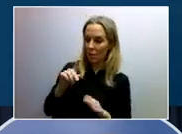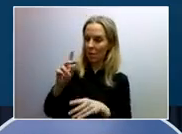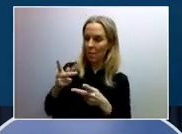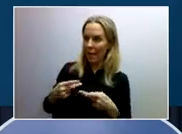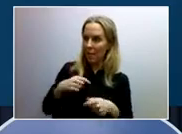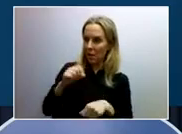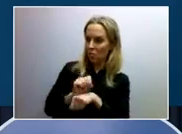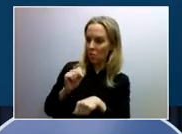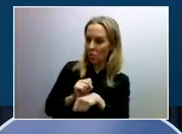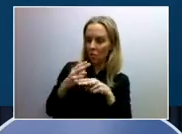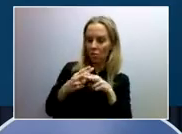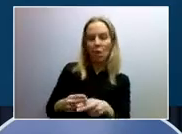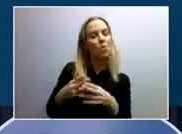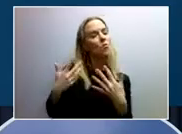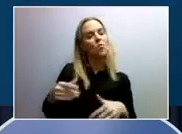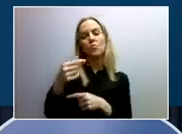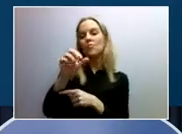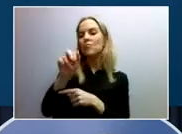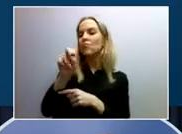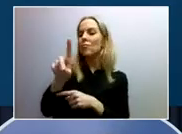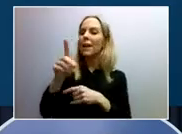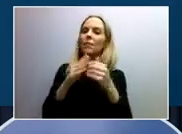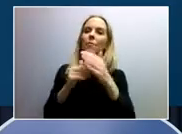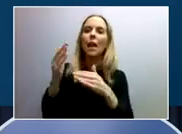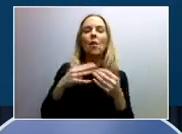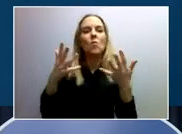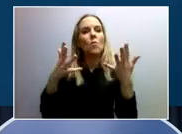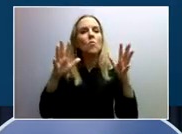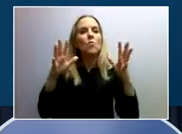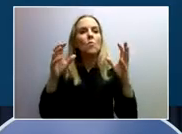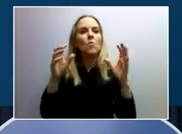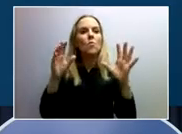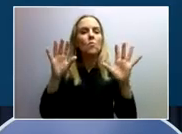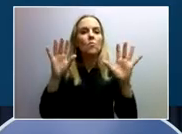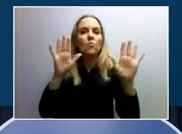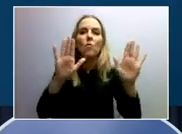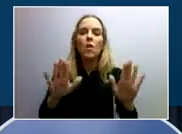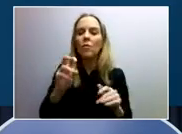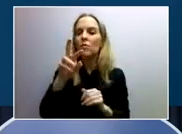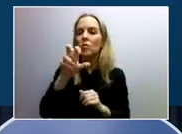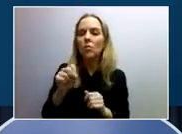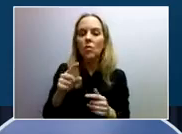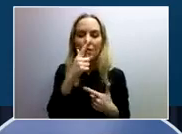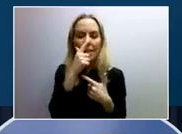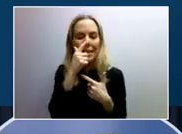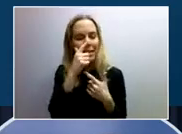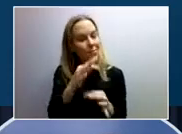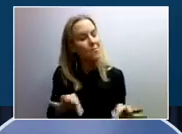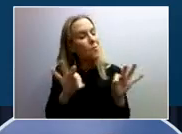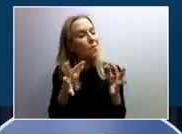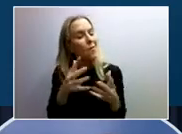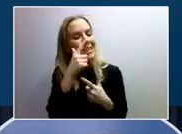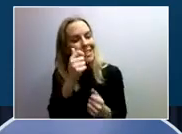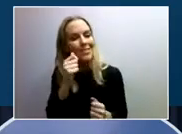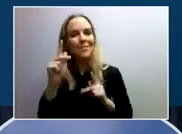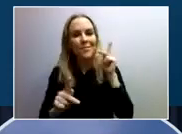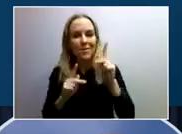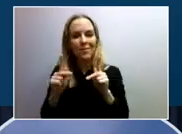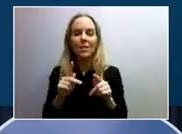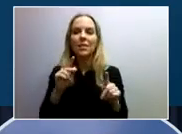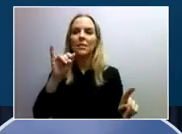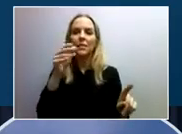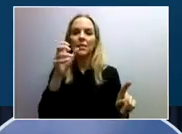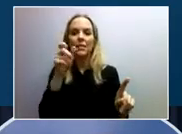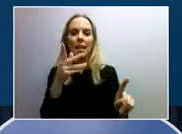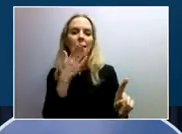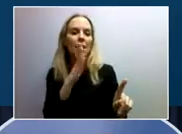grand building filled with spectacle and news, and most importantly, interesting people. Jack, thank you for your service for more